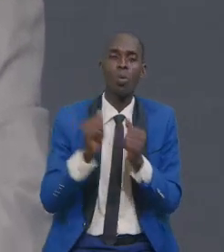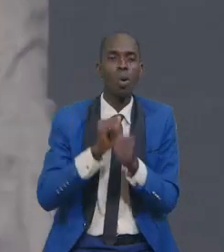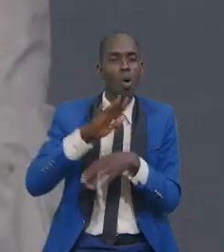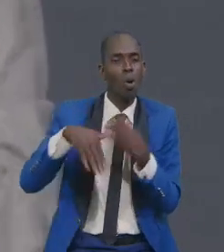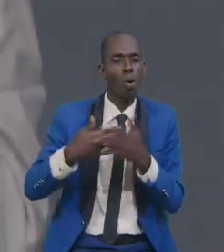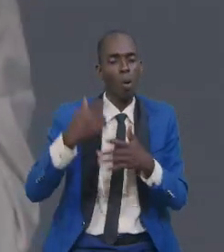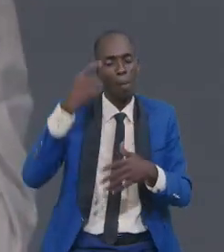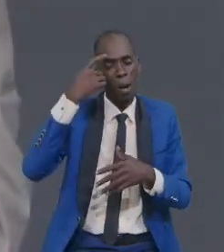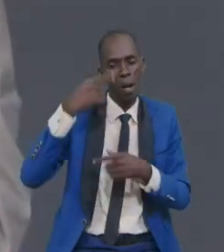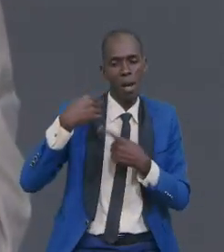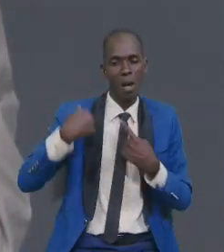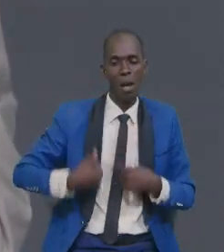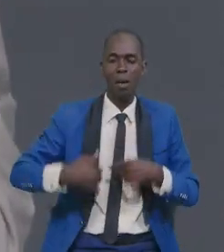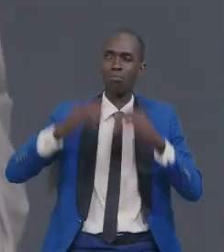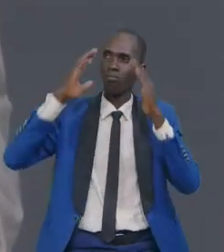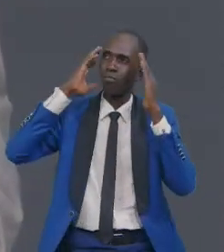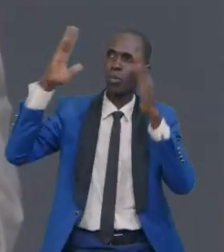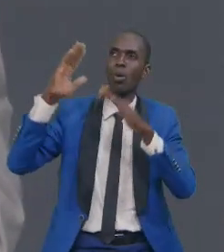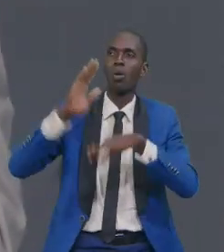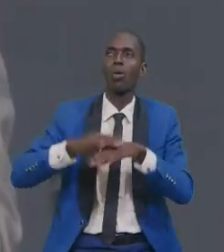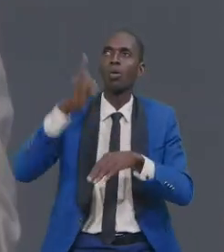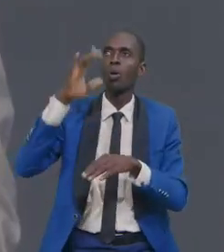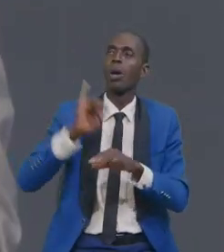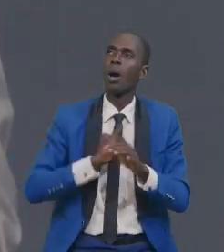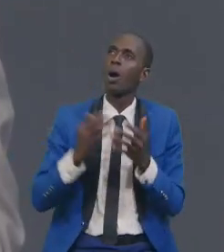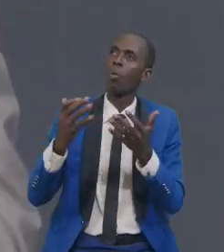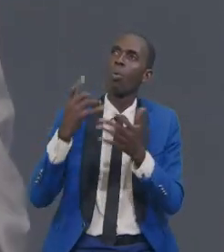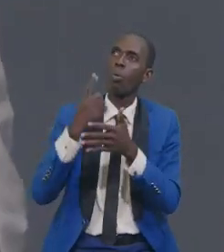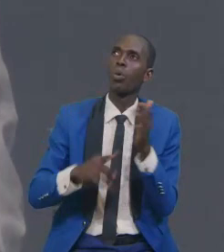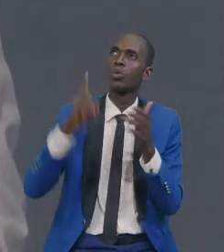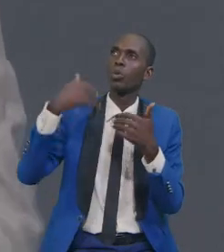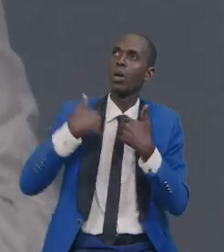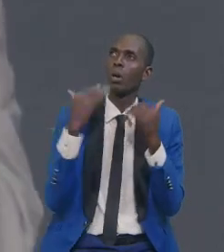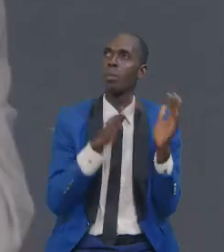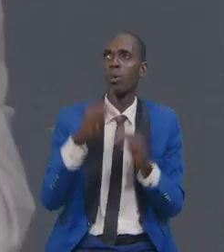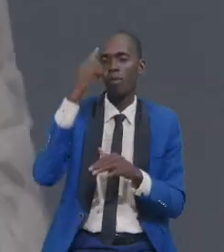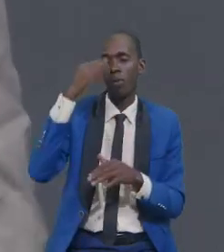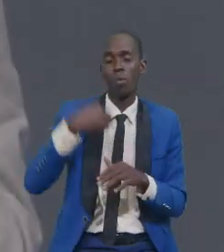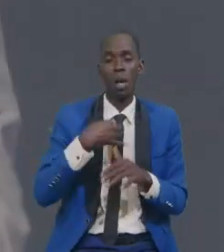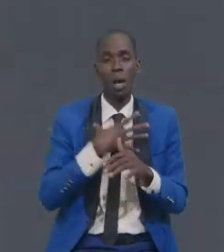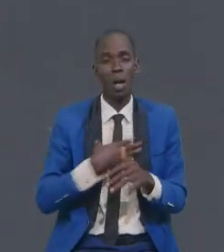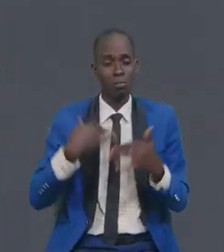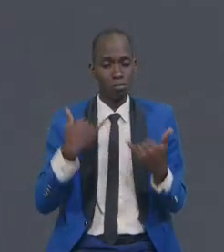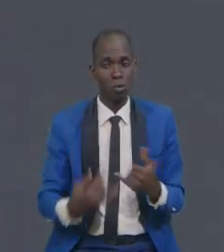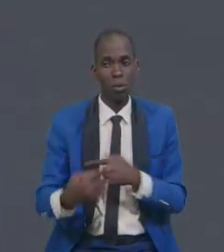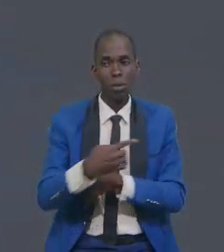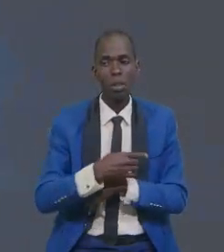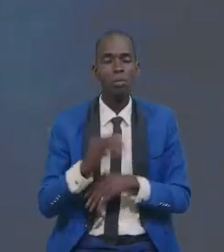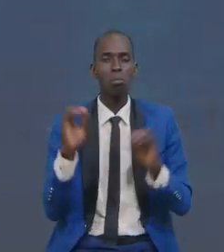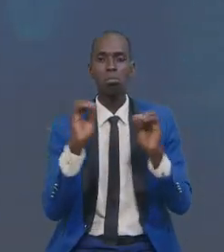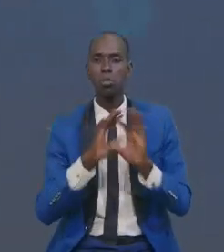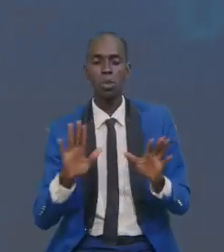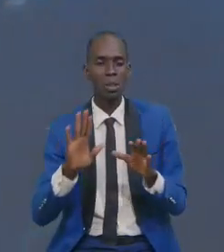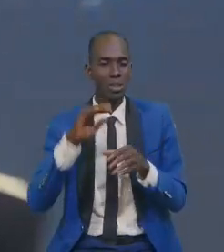Lord, I want what you have for me. I want what you've got for me. And today, with nothing between, nothing